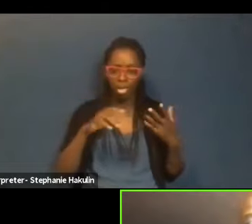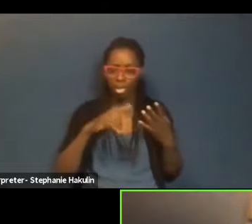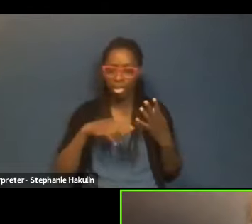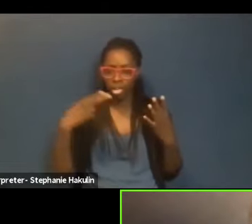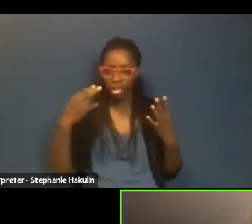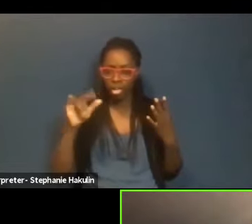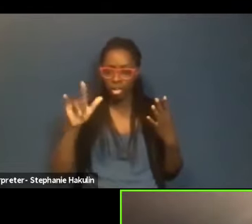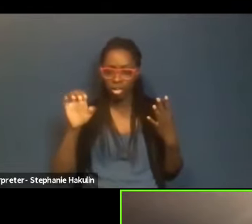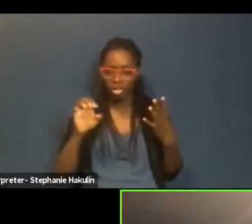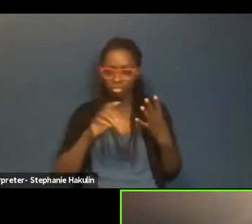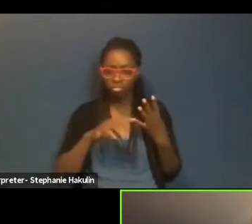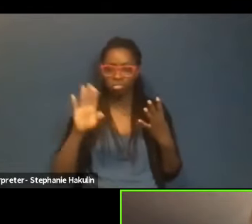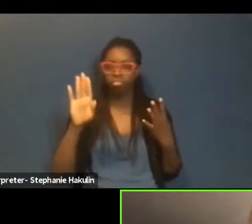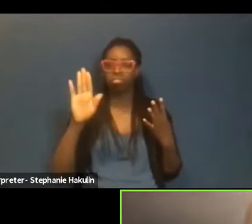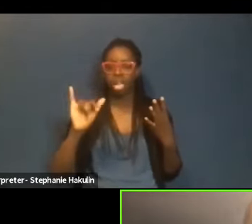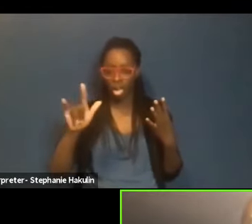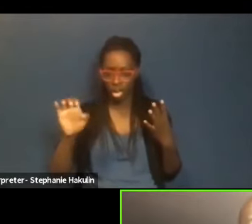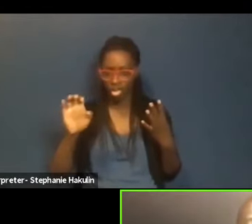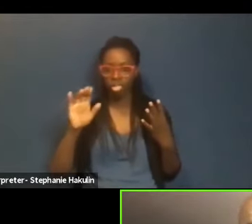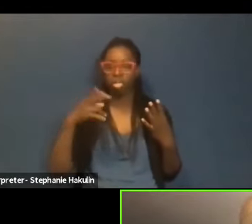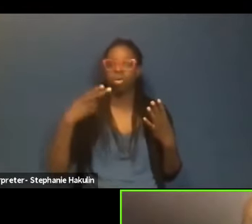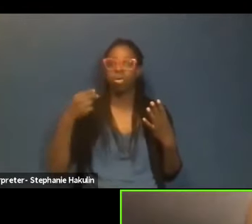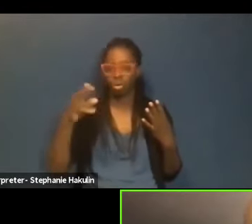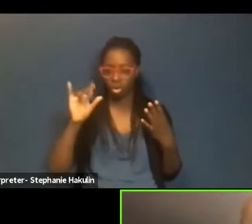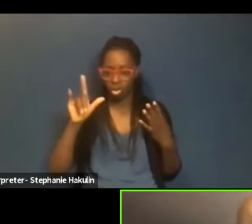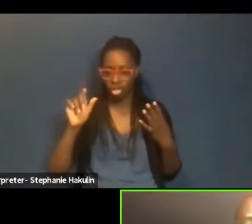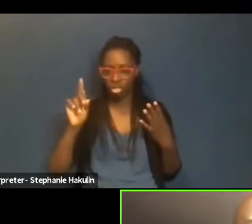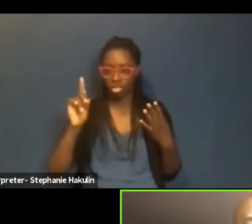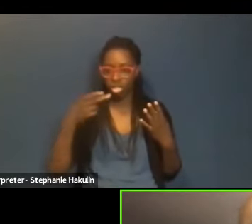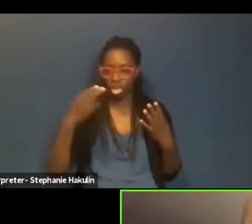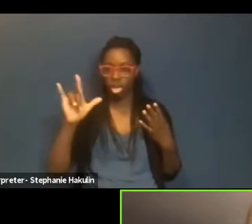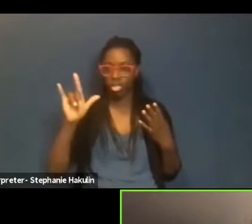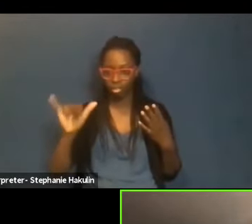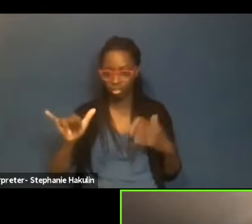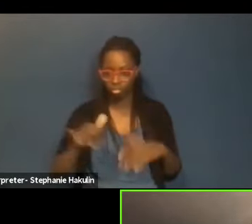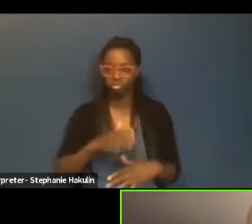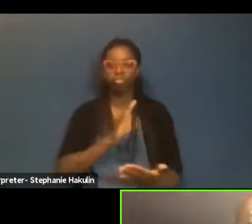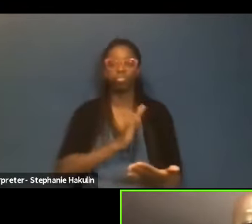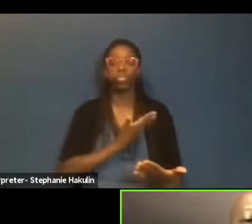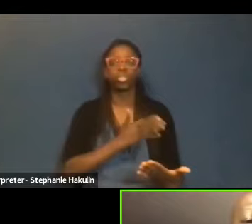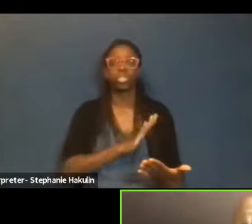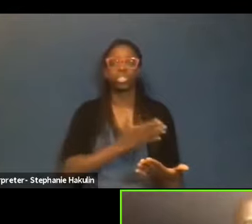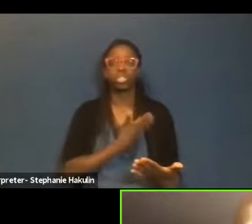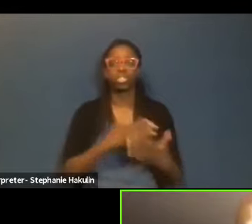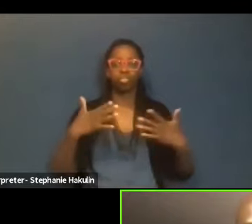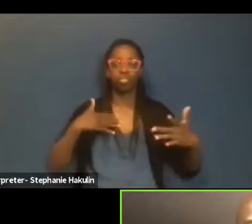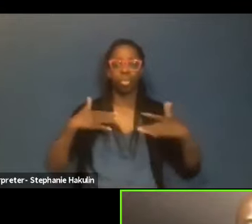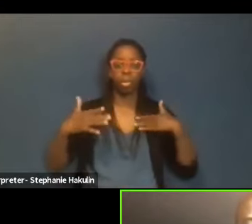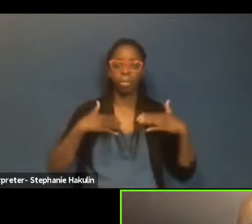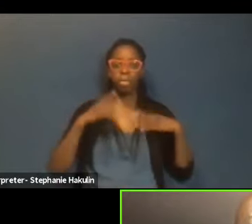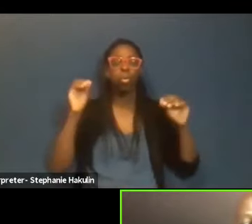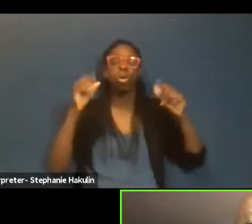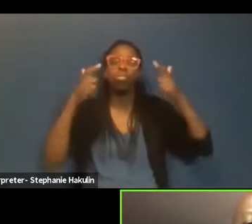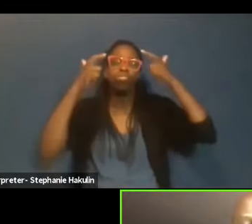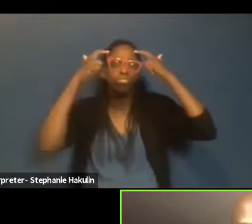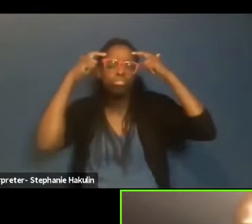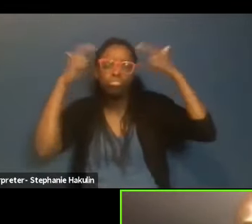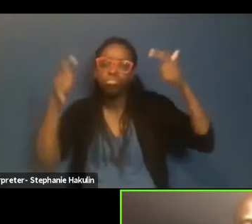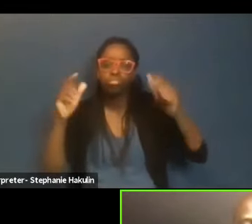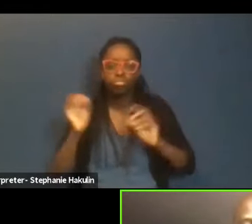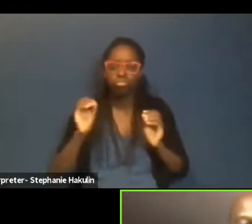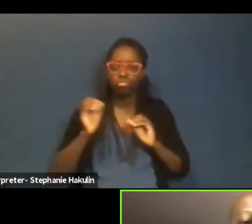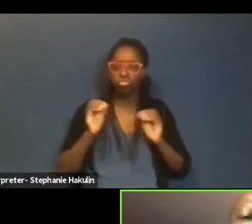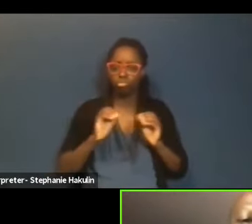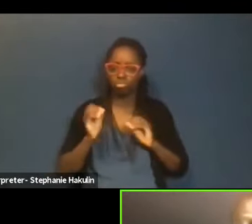music makes me vibrate. No ego or ownership, no ordinary love. The voice gives me no